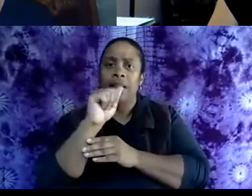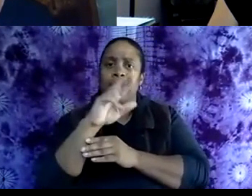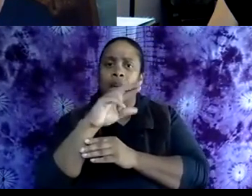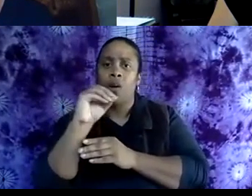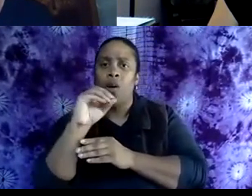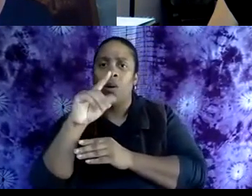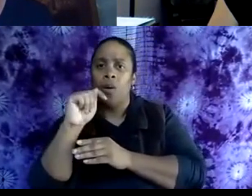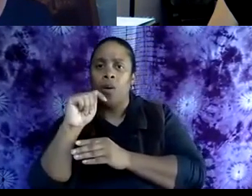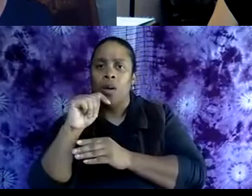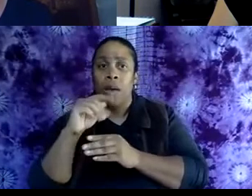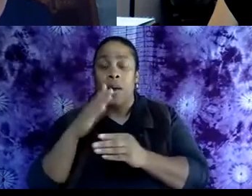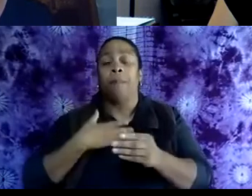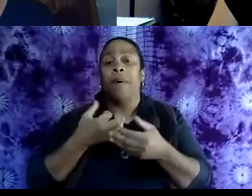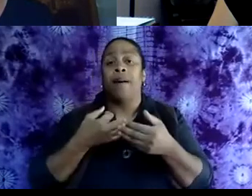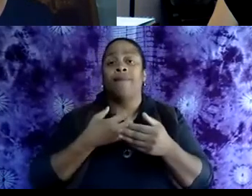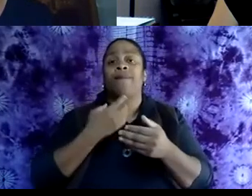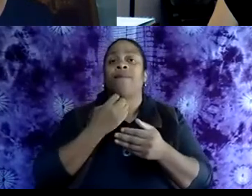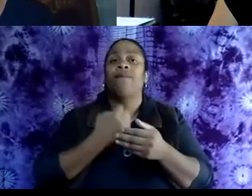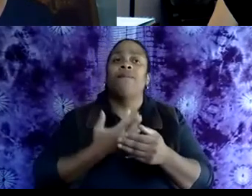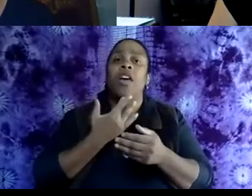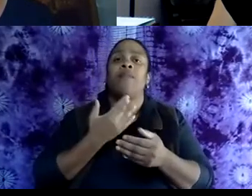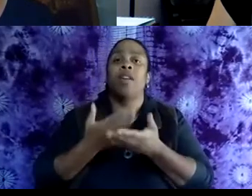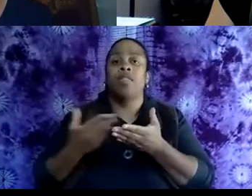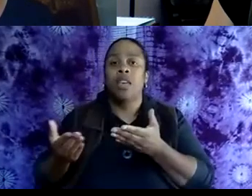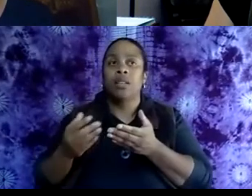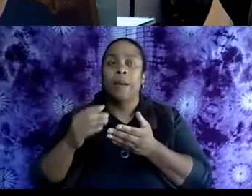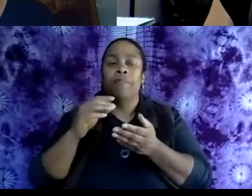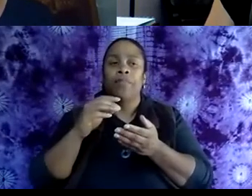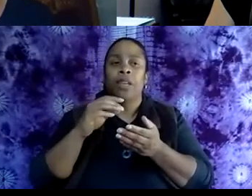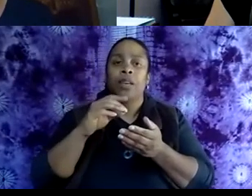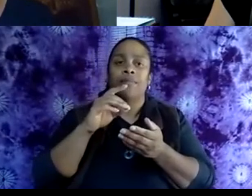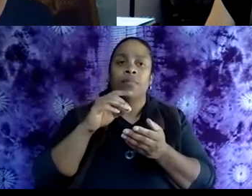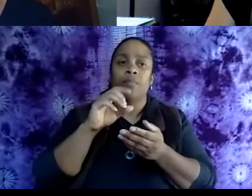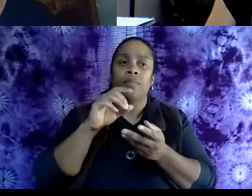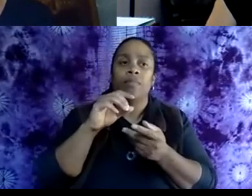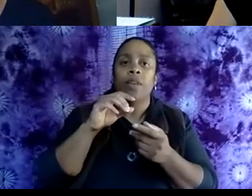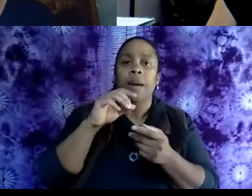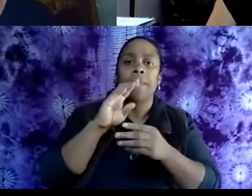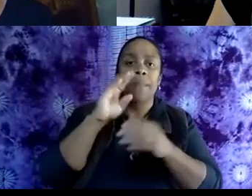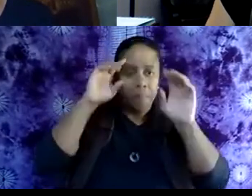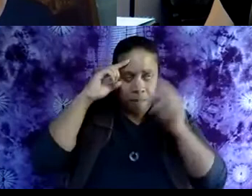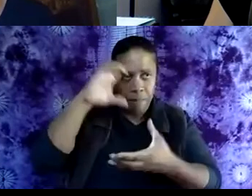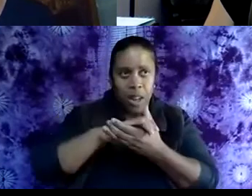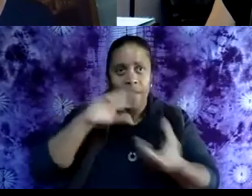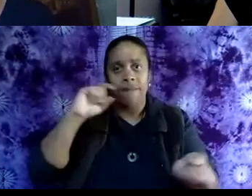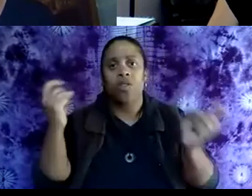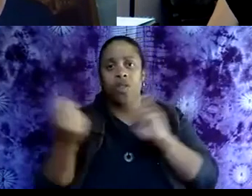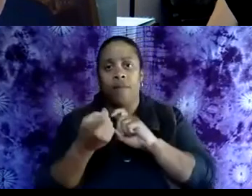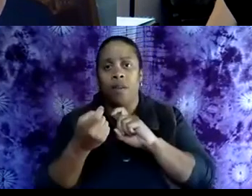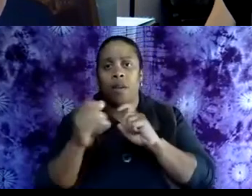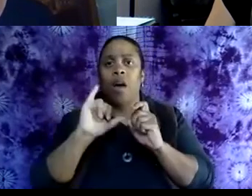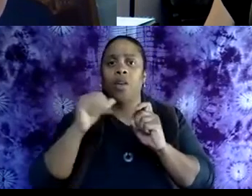where I help people find self-sabotaging beliefs and remove them. I also have a meetup called Introduction